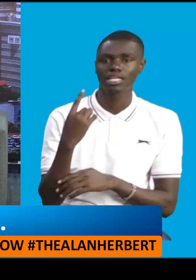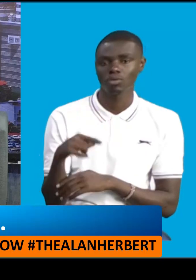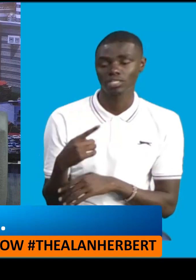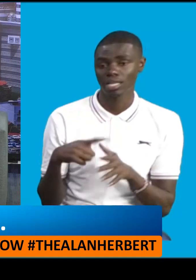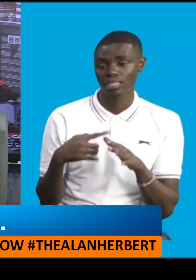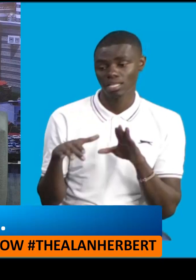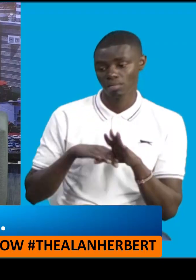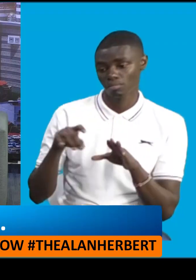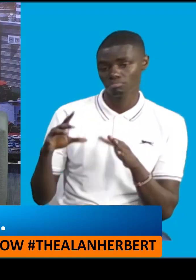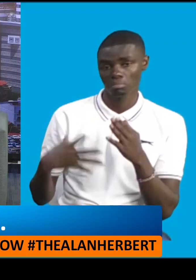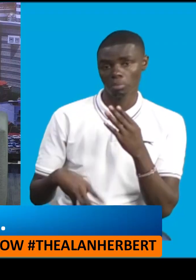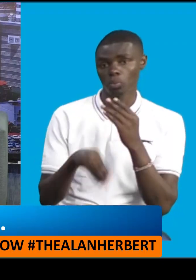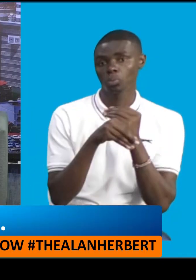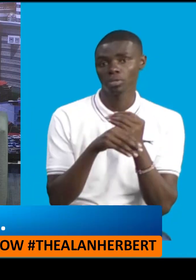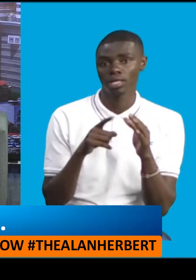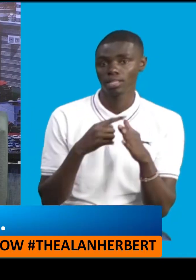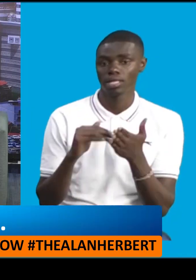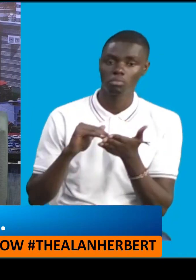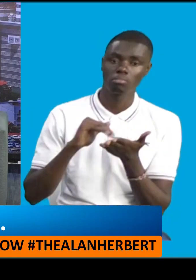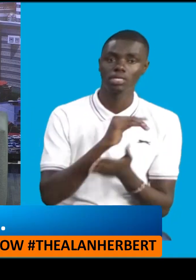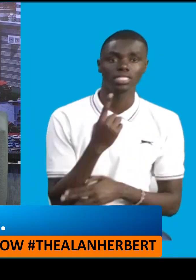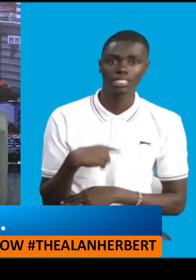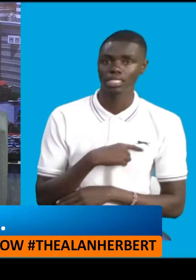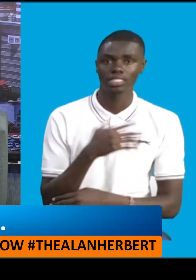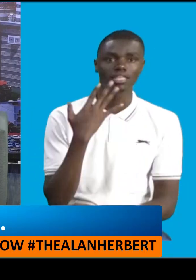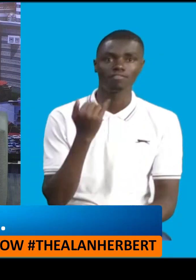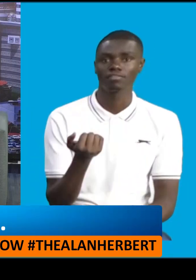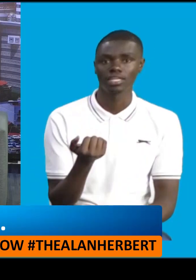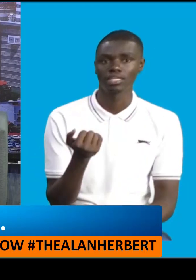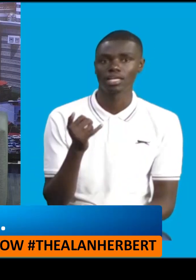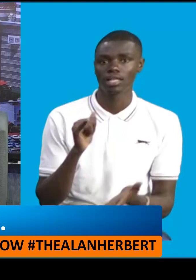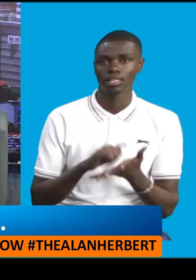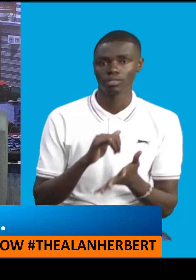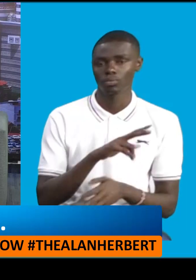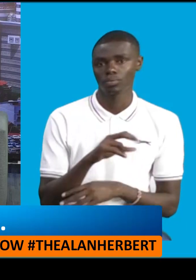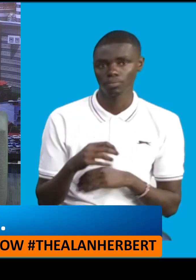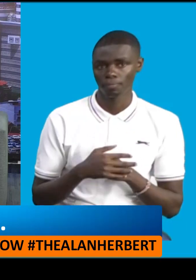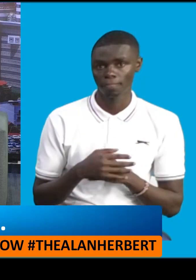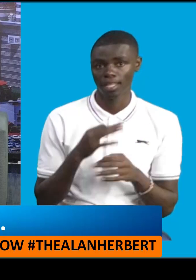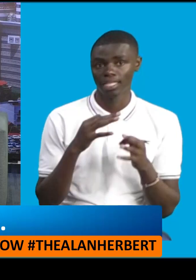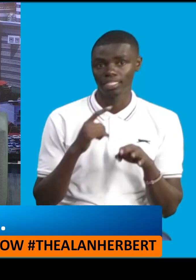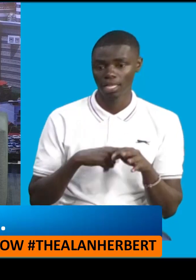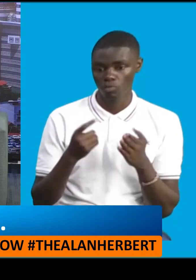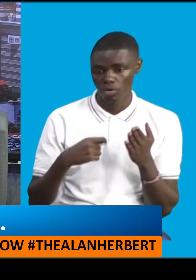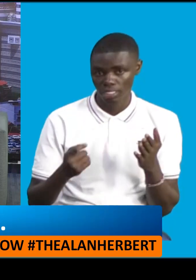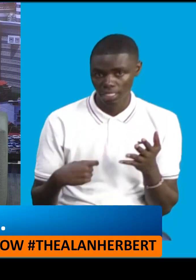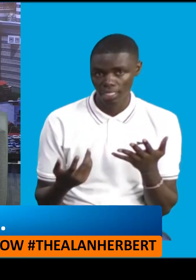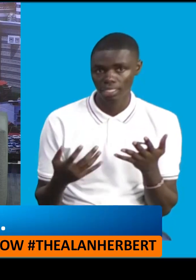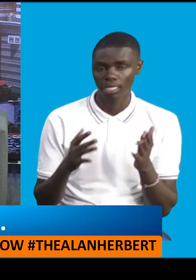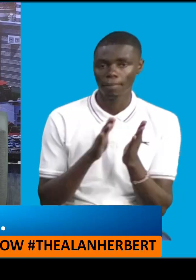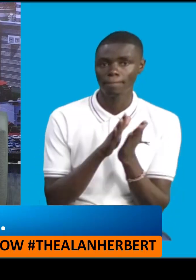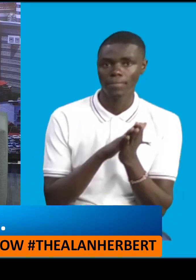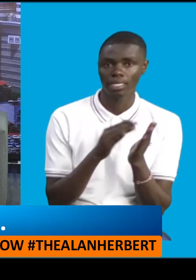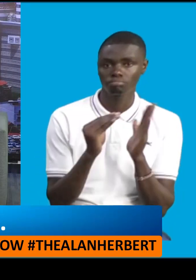500, then the member will top up the difference and they will send us the 500 that we undertook. Yeah. And then as they send their